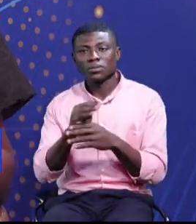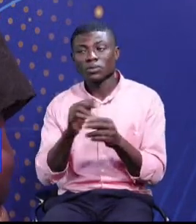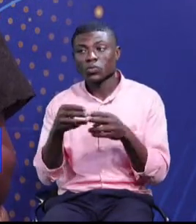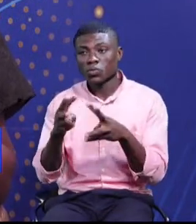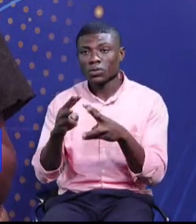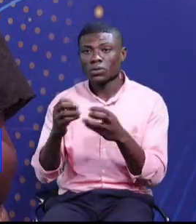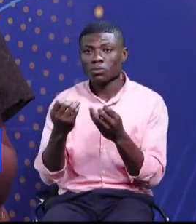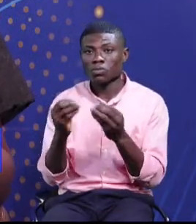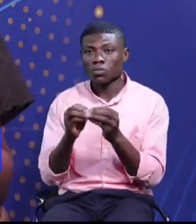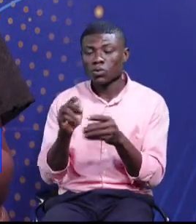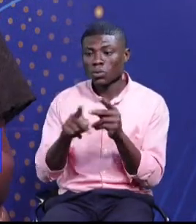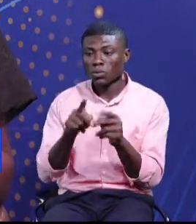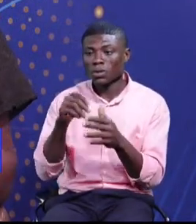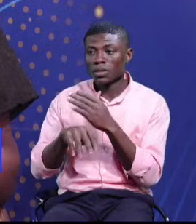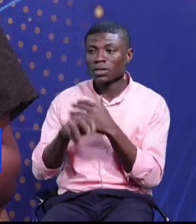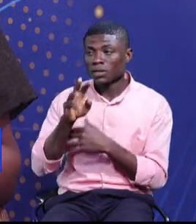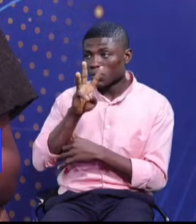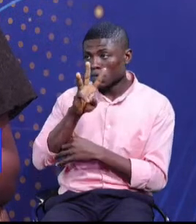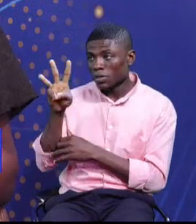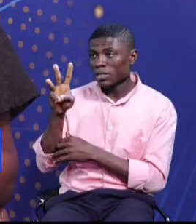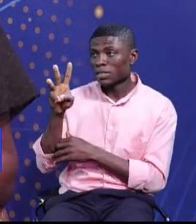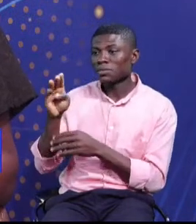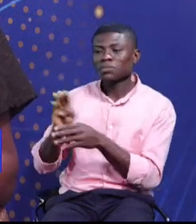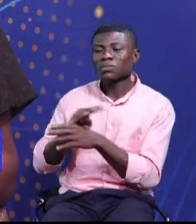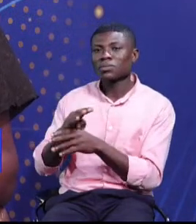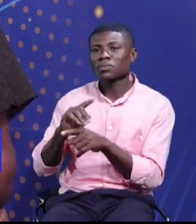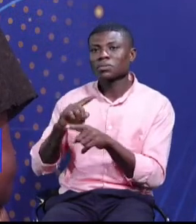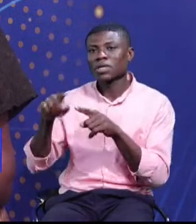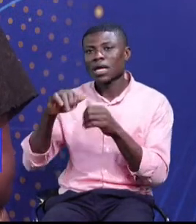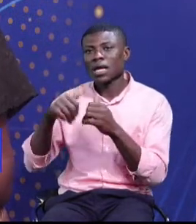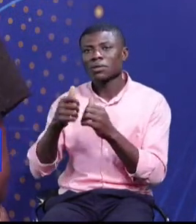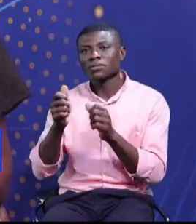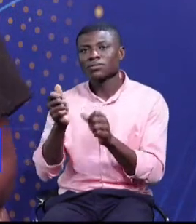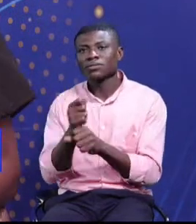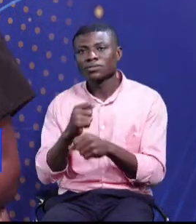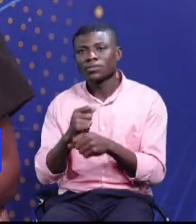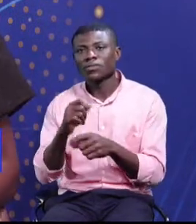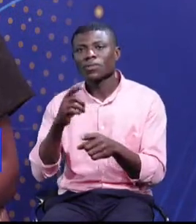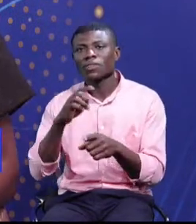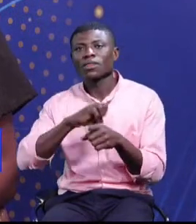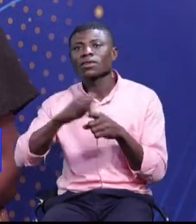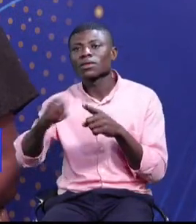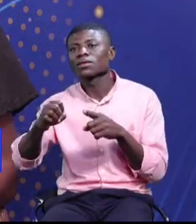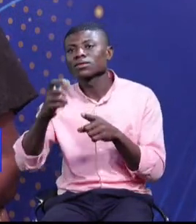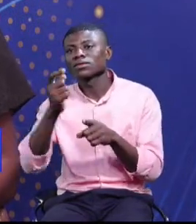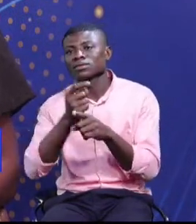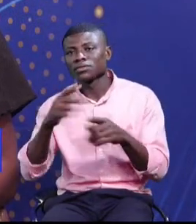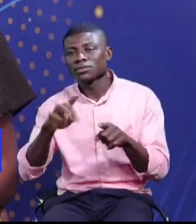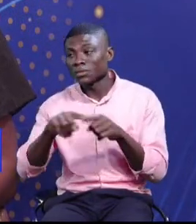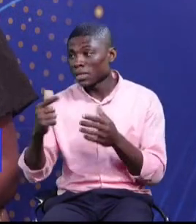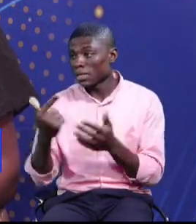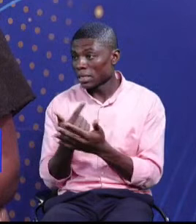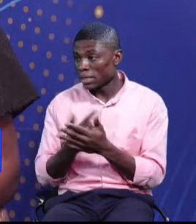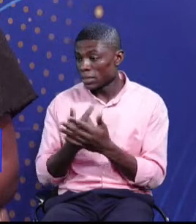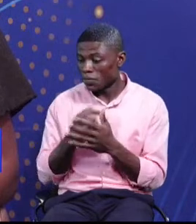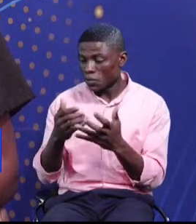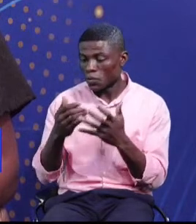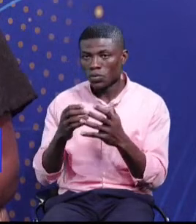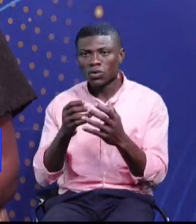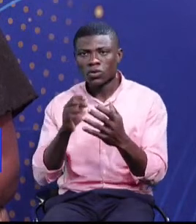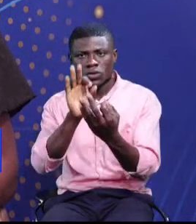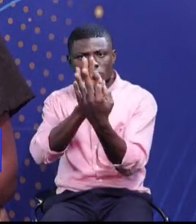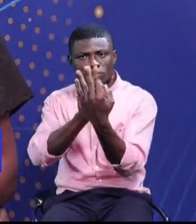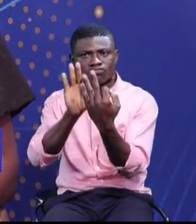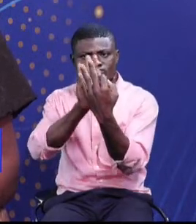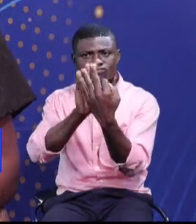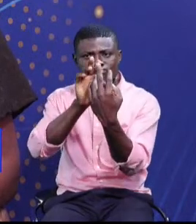a lot of people in the West, let's say, do business, they tend to do it, you can send an email and it's good enough. But in Ghana, we like to do the